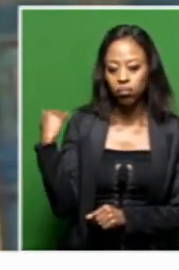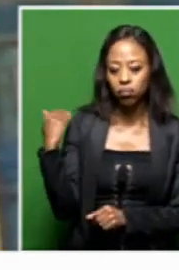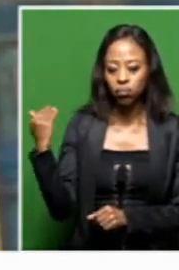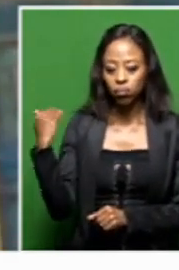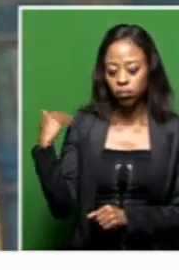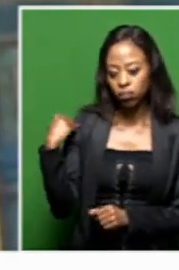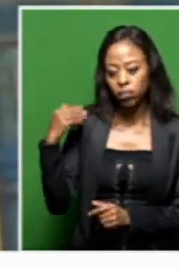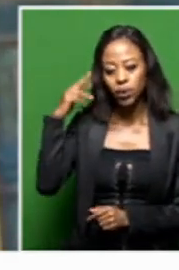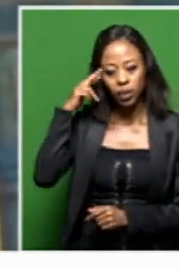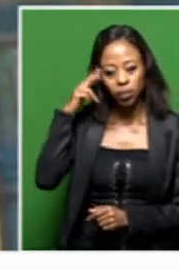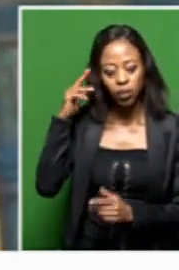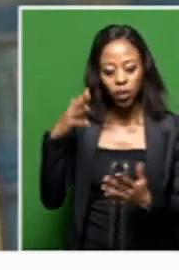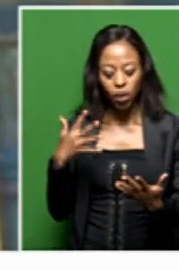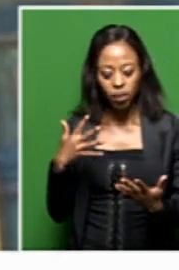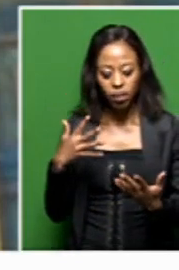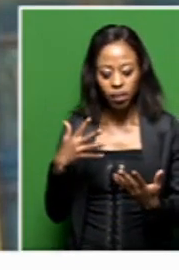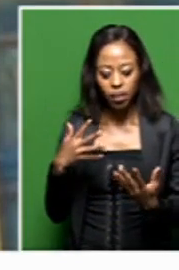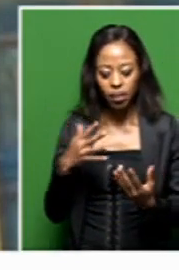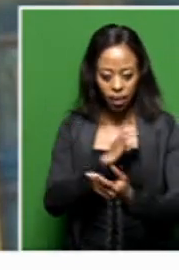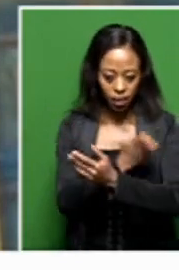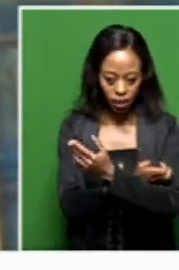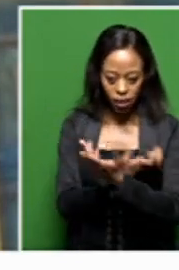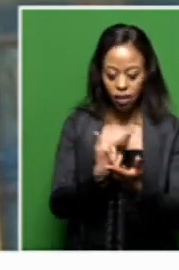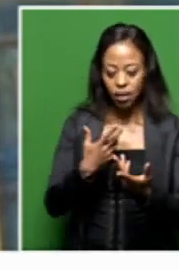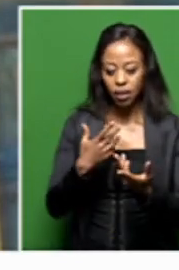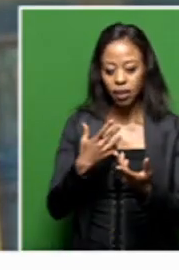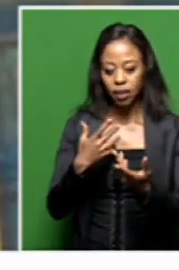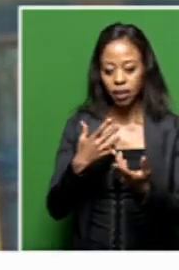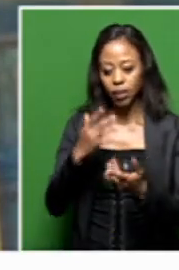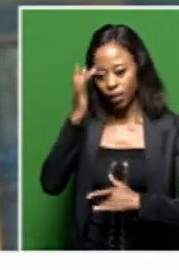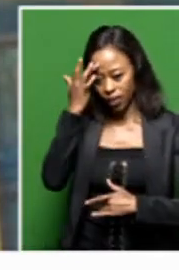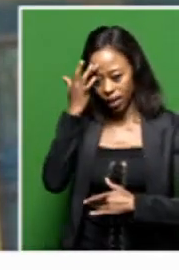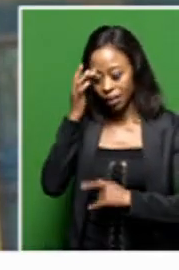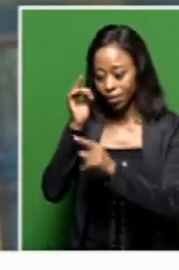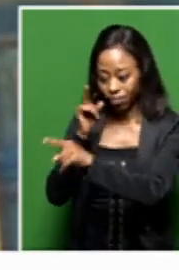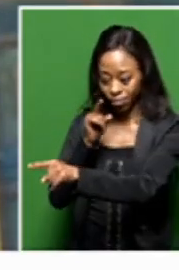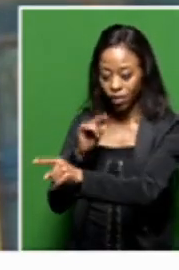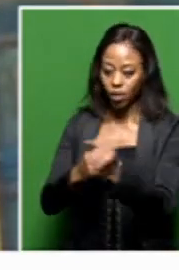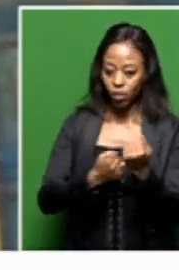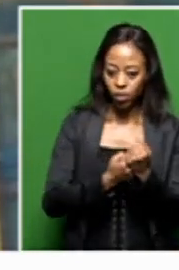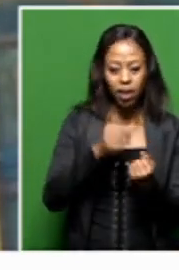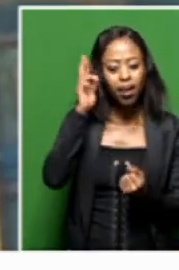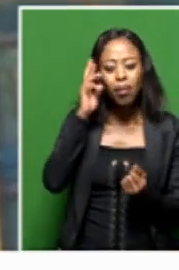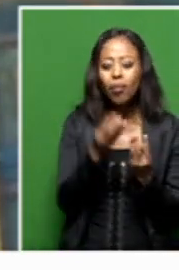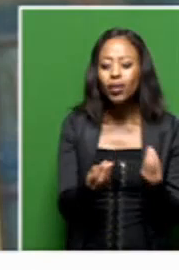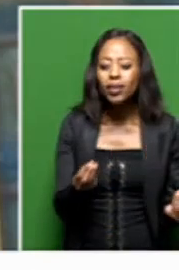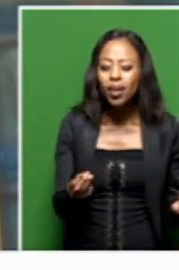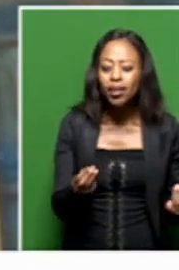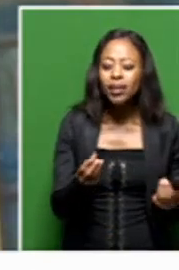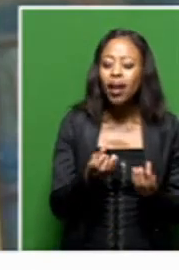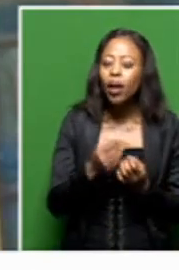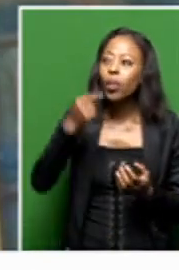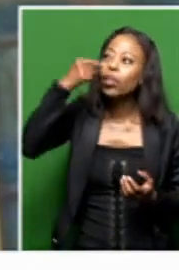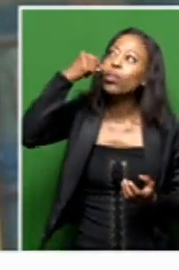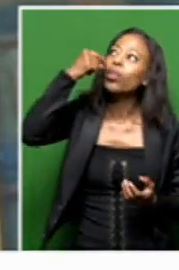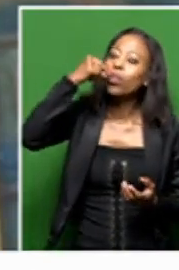the protein of the virus, and that's what we call the booster. So you'll remember as children, you got several doses of